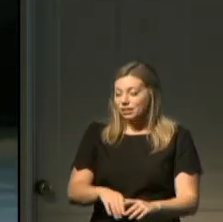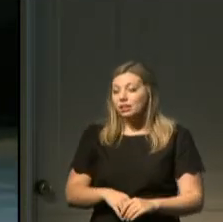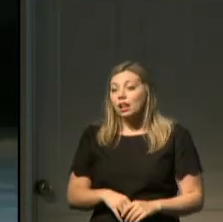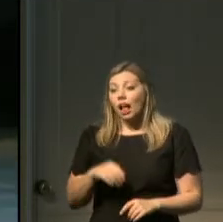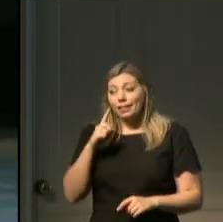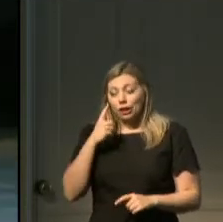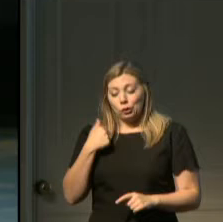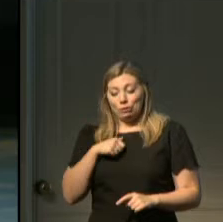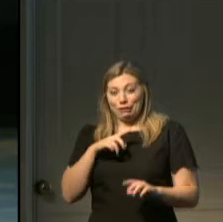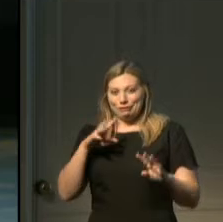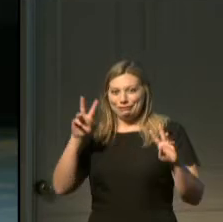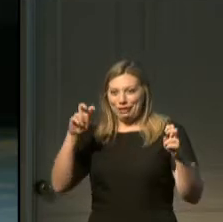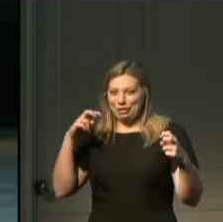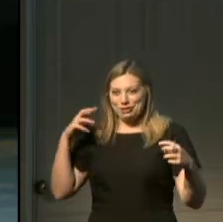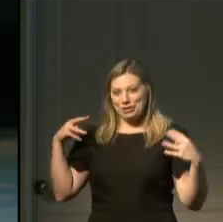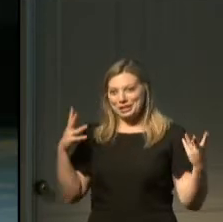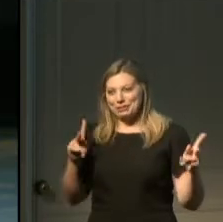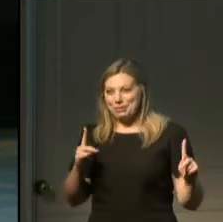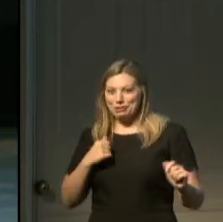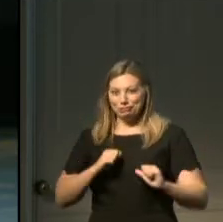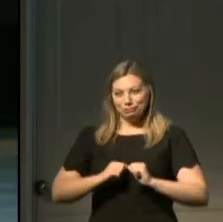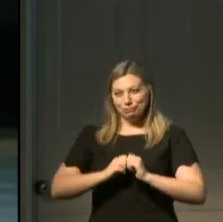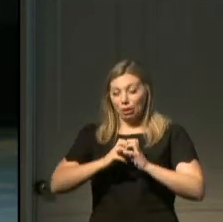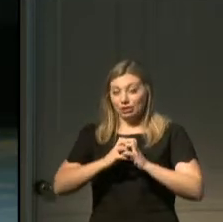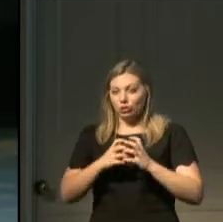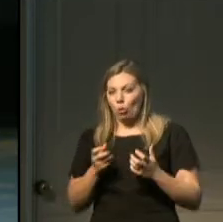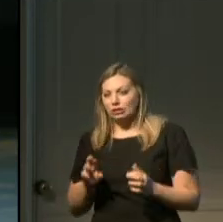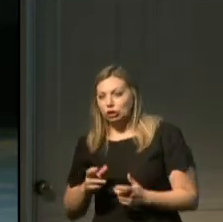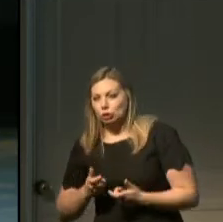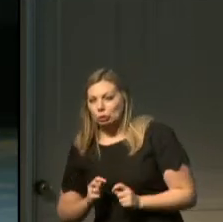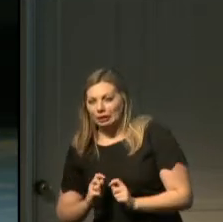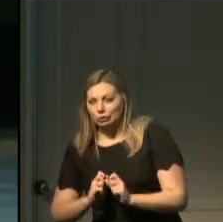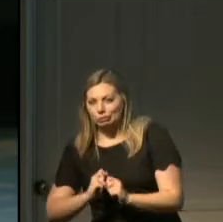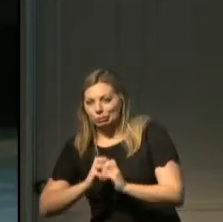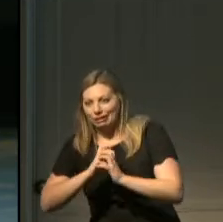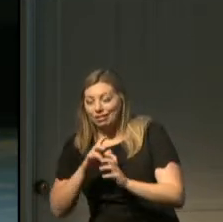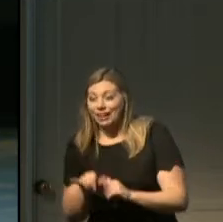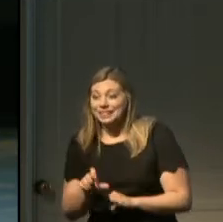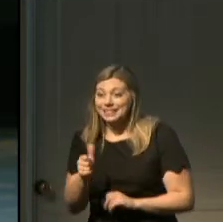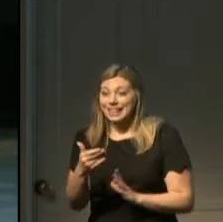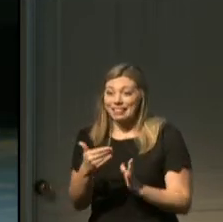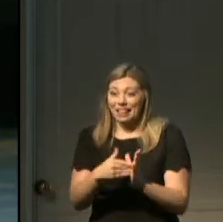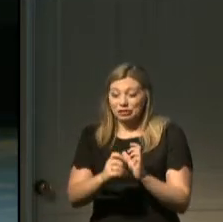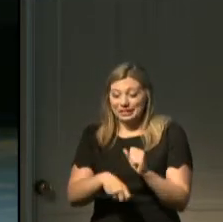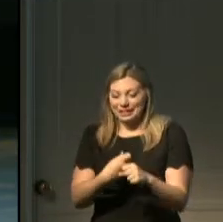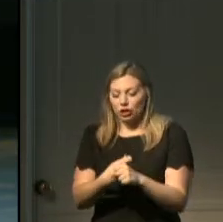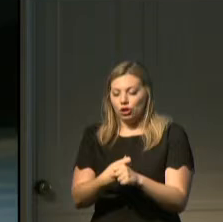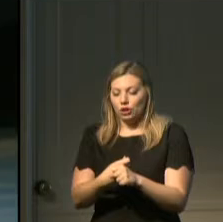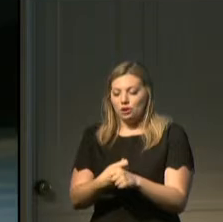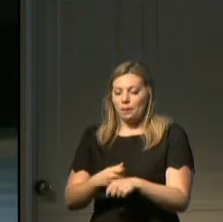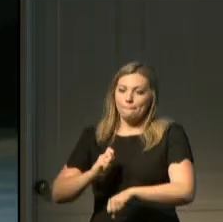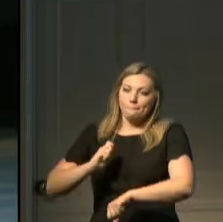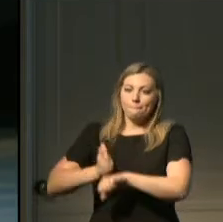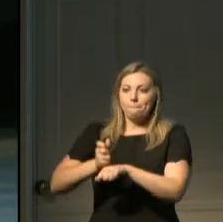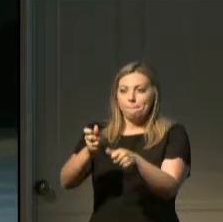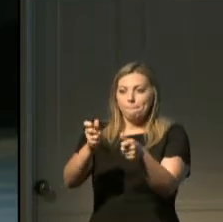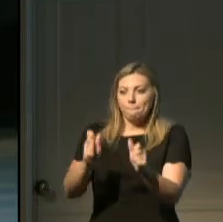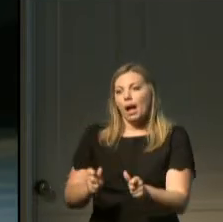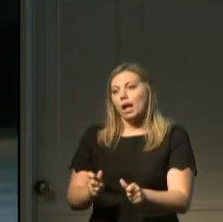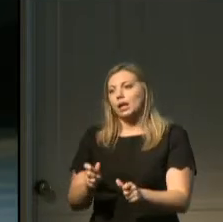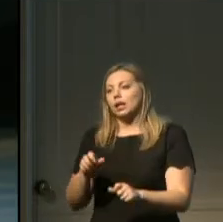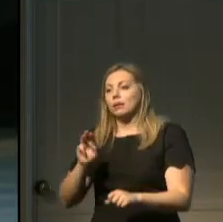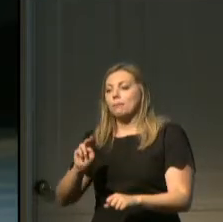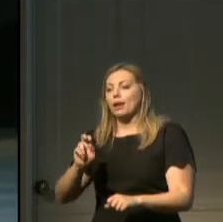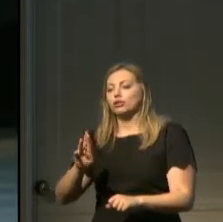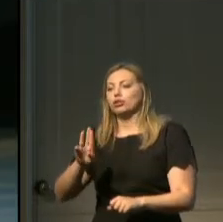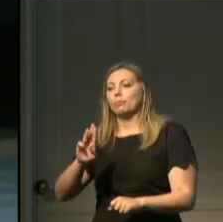crazy people who built this, attempted to build this 10,000-year monument-scale object, that even if people tell stories about how crazy